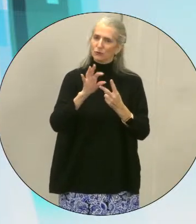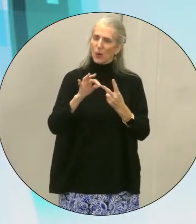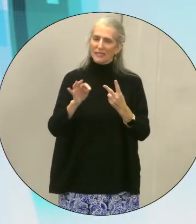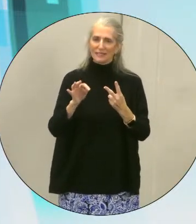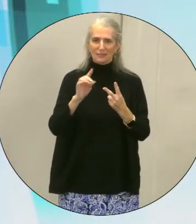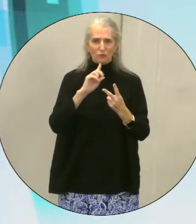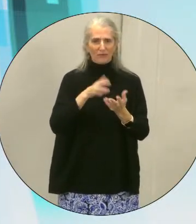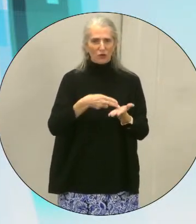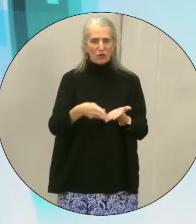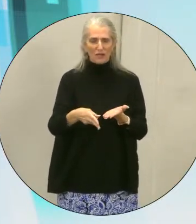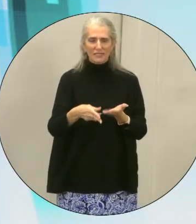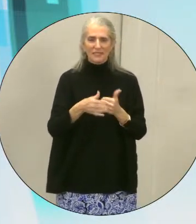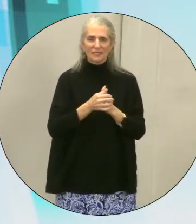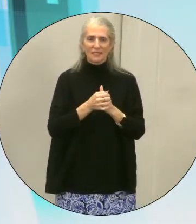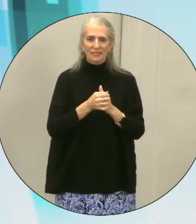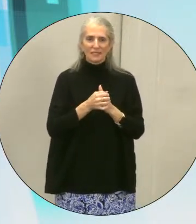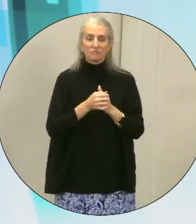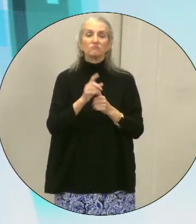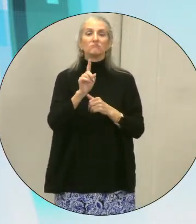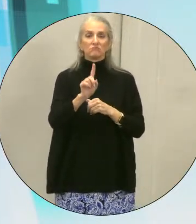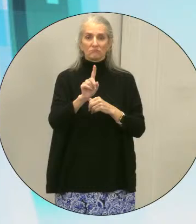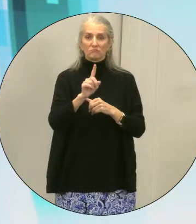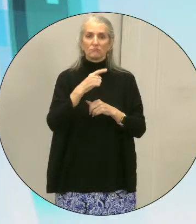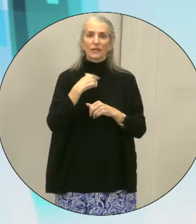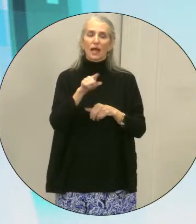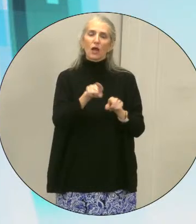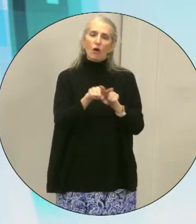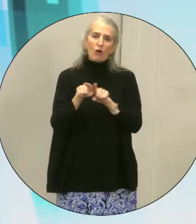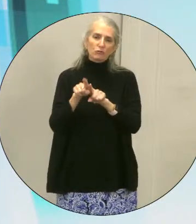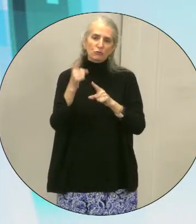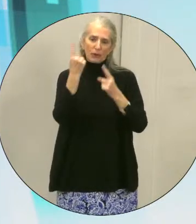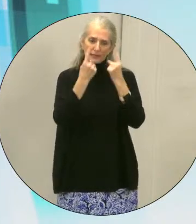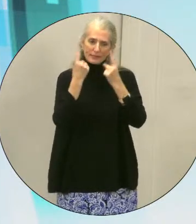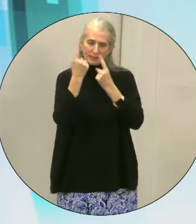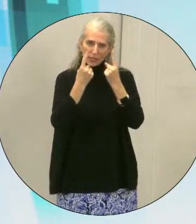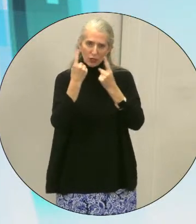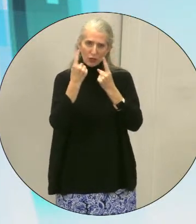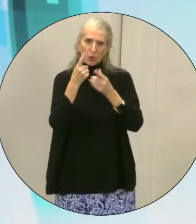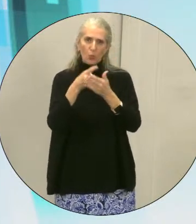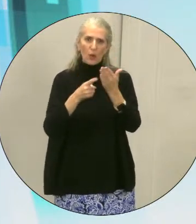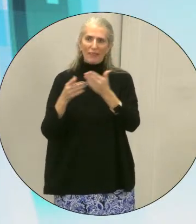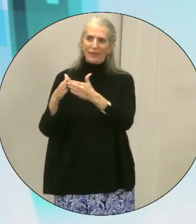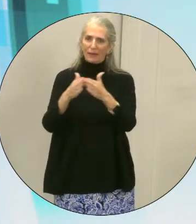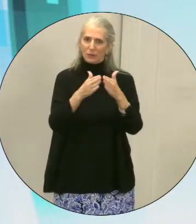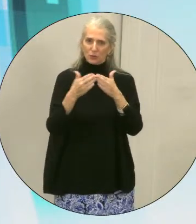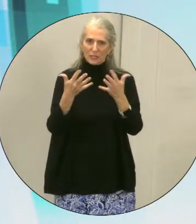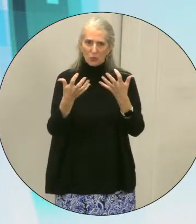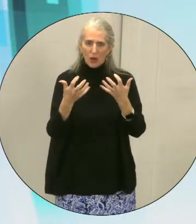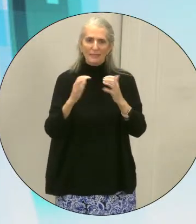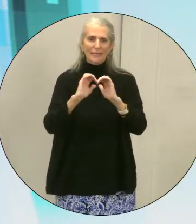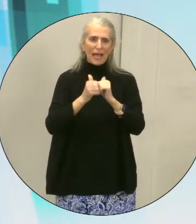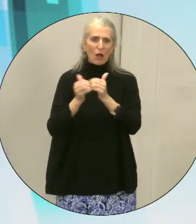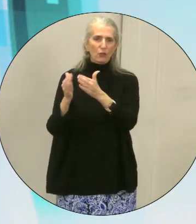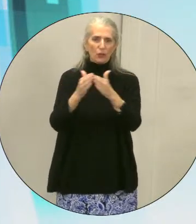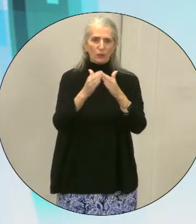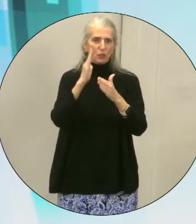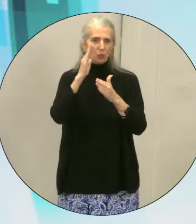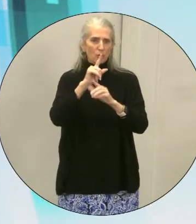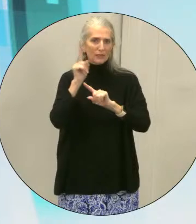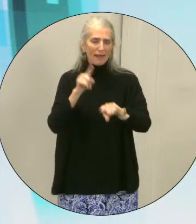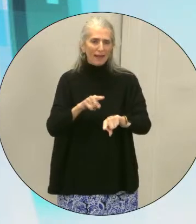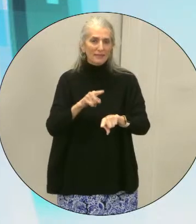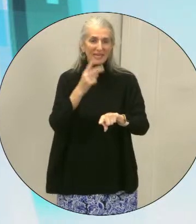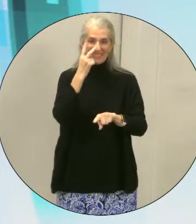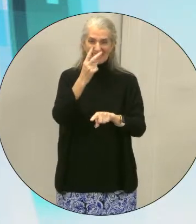honest. But I also always consider what would the community want, how would the community react, and seeing everything that's